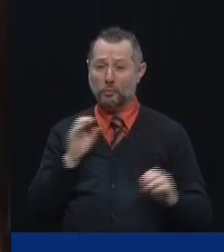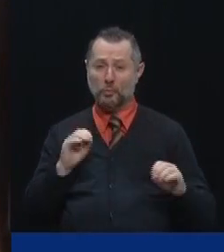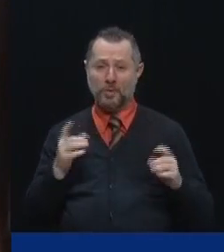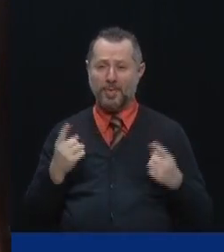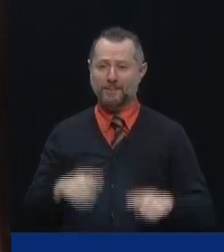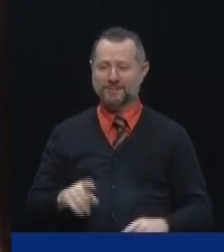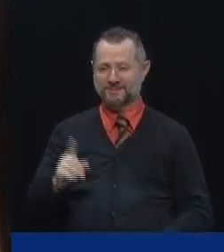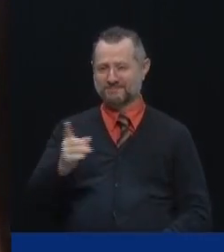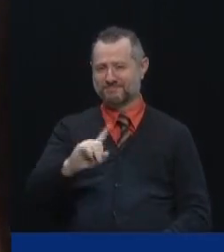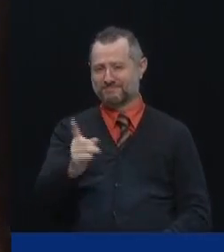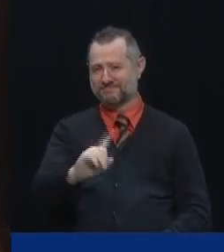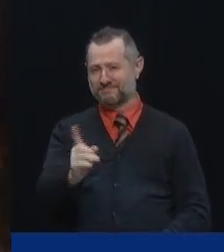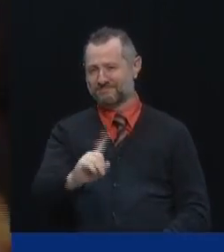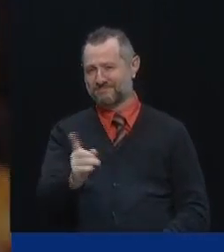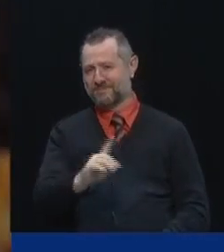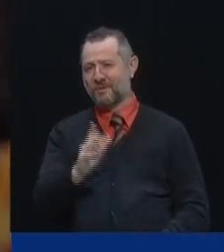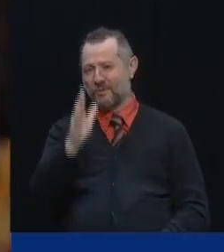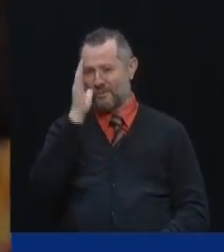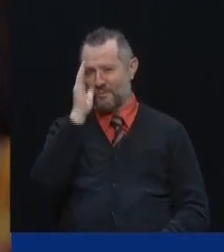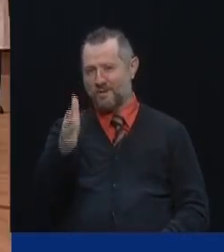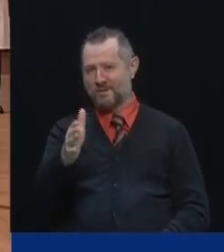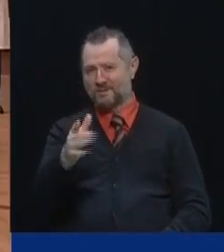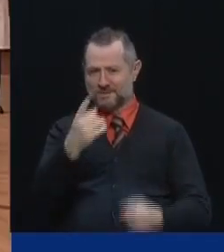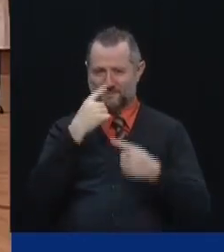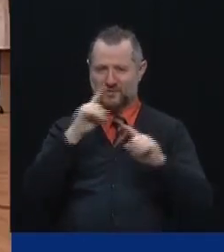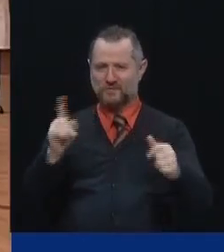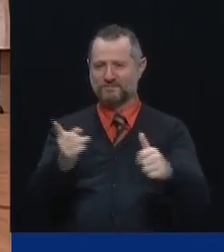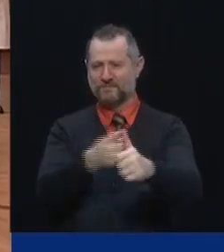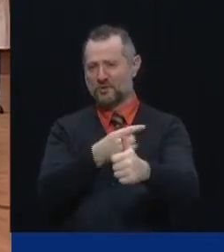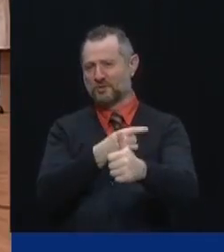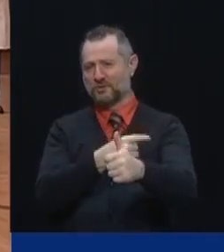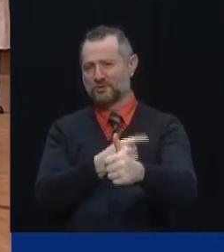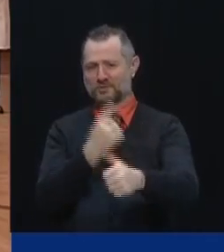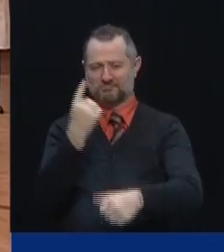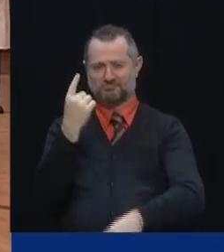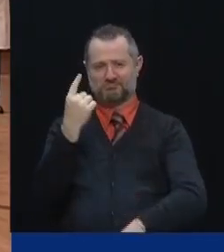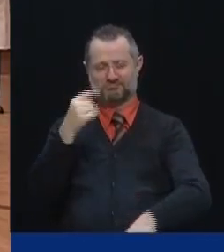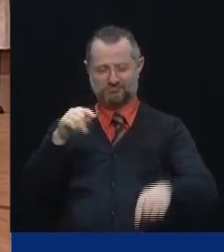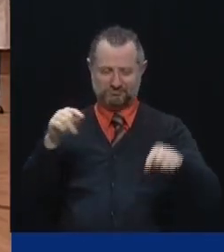that first here in New York in our renewal.